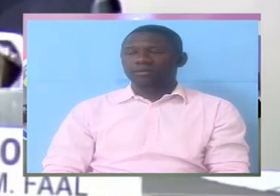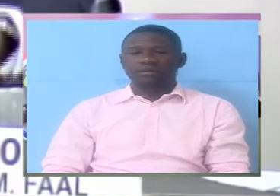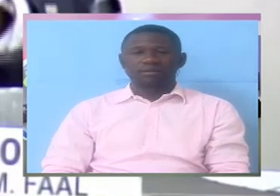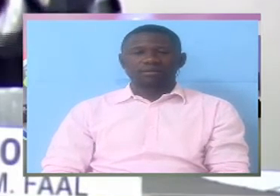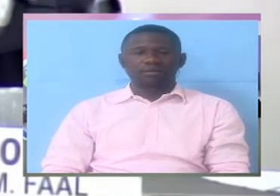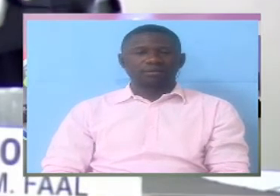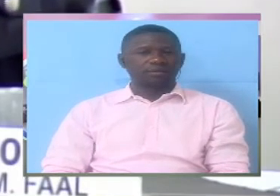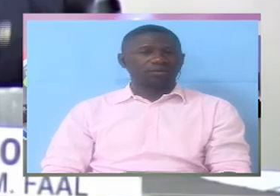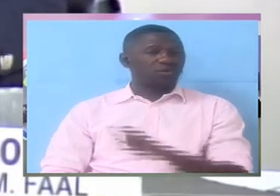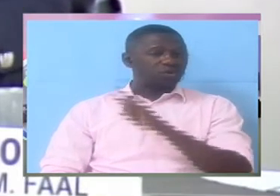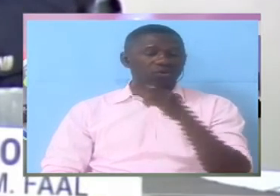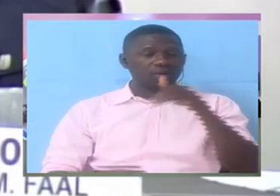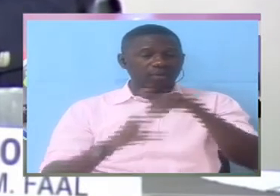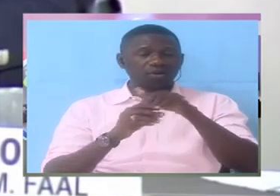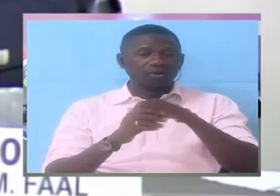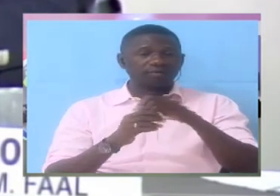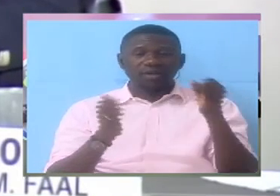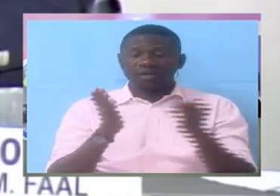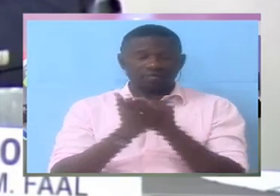You are not part of the